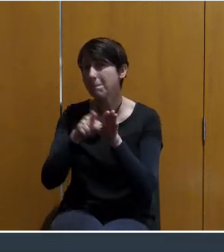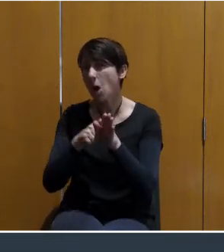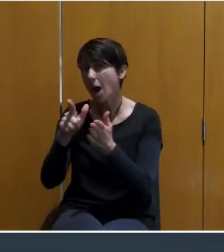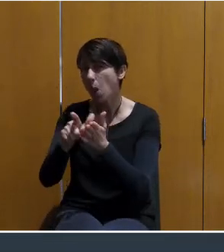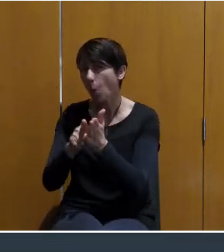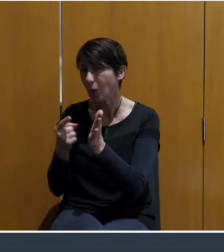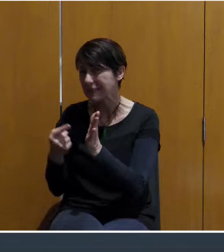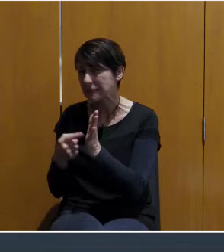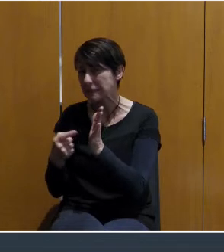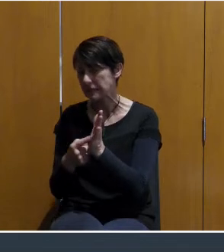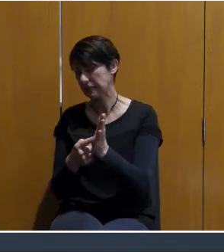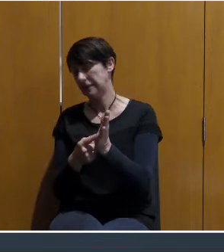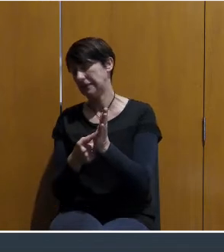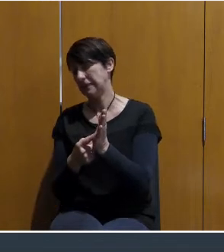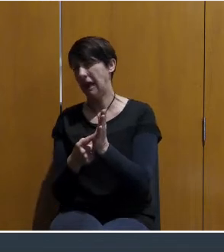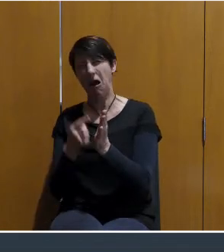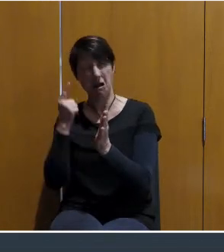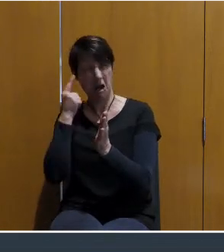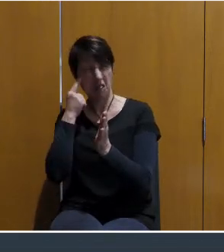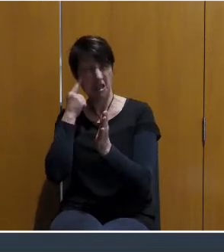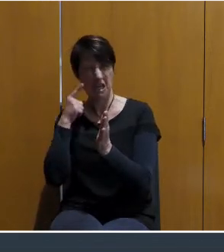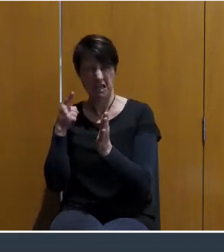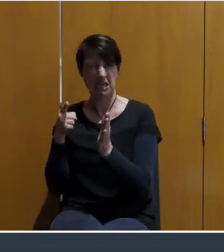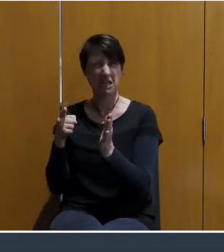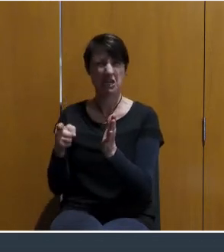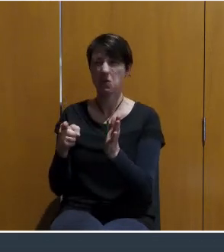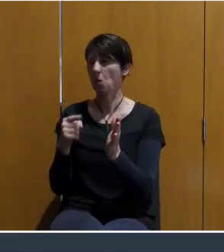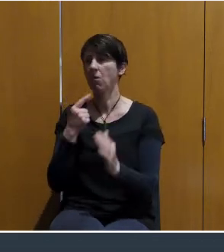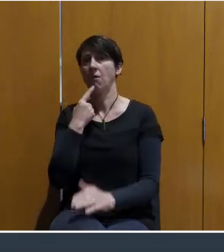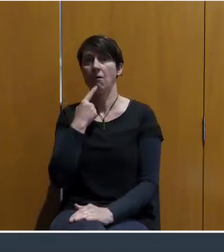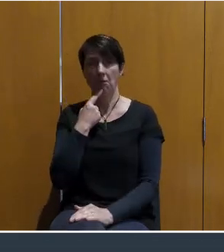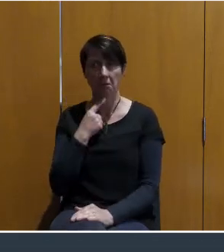to be a last-ditch effort to seem to be doing